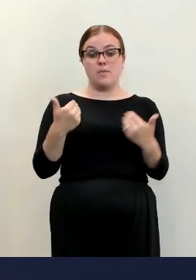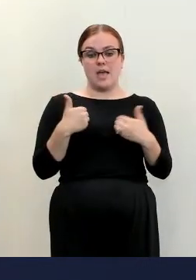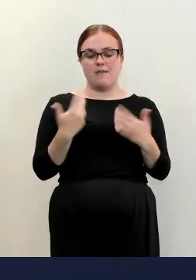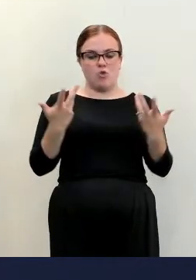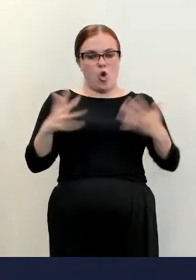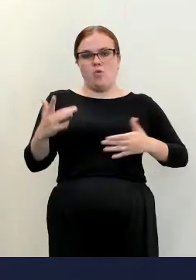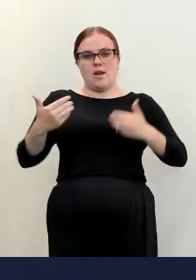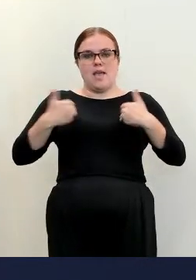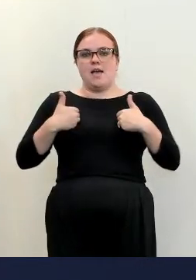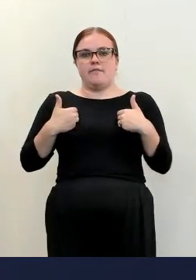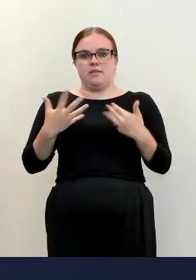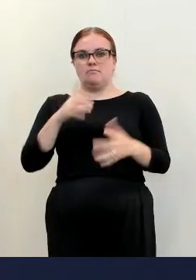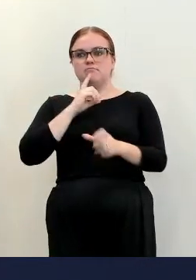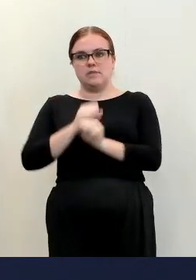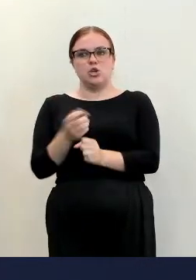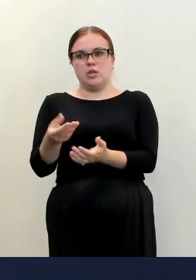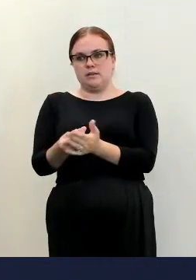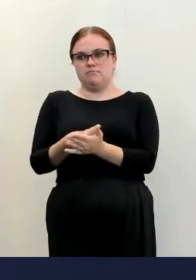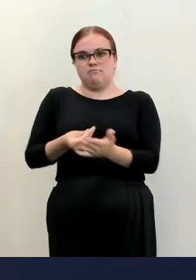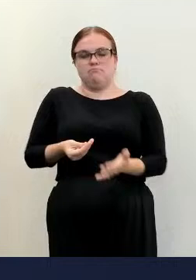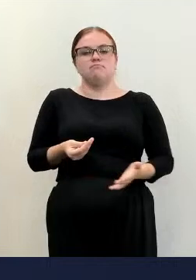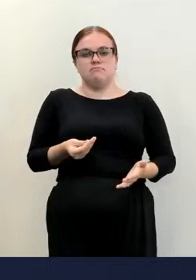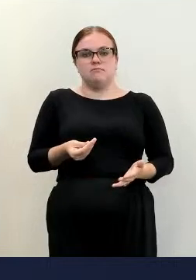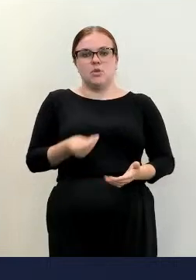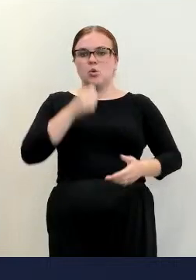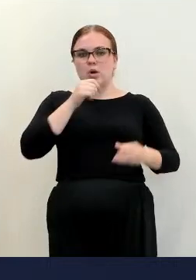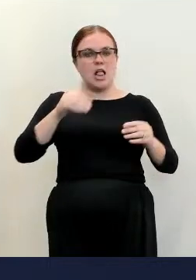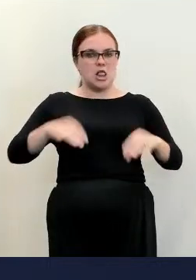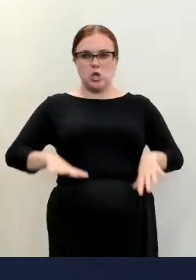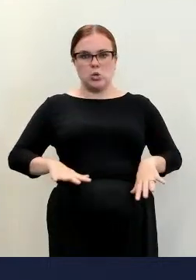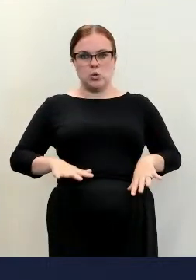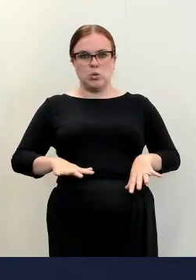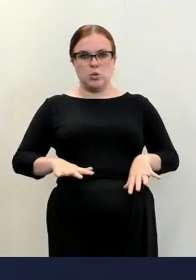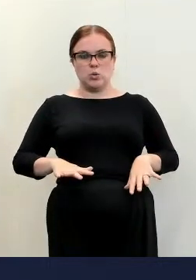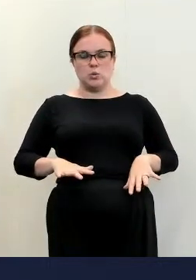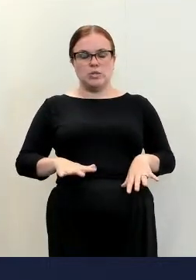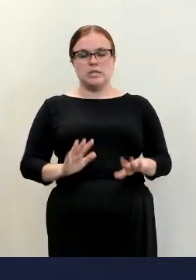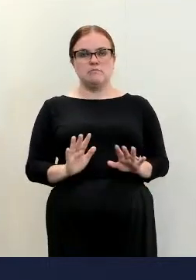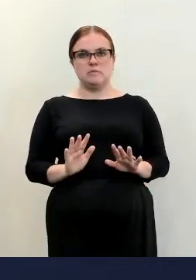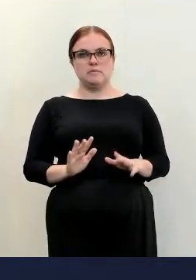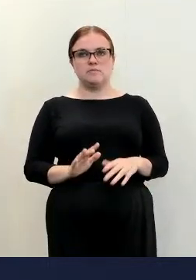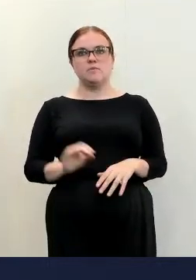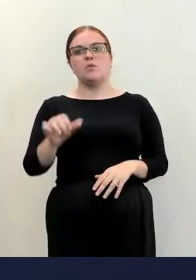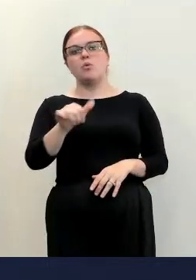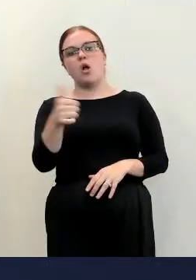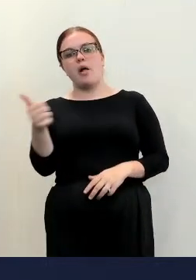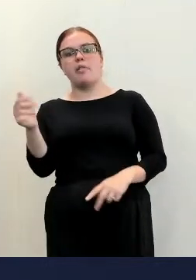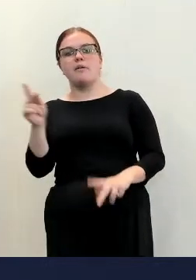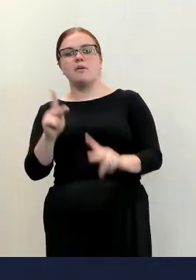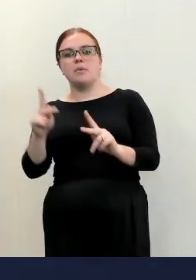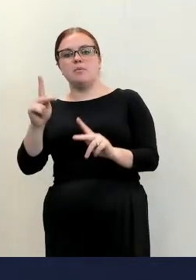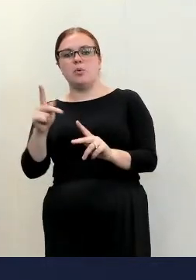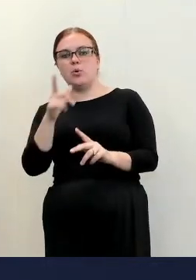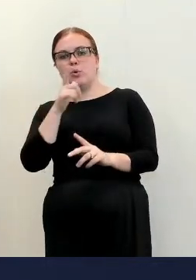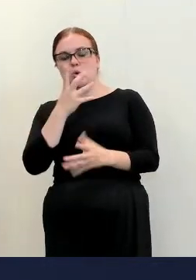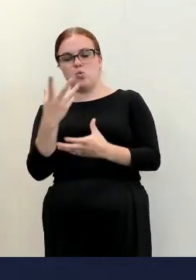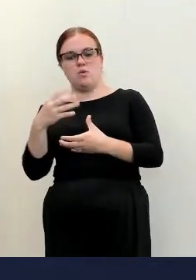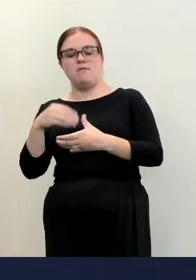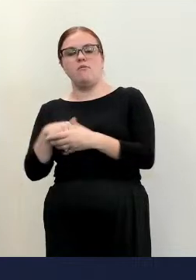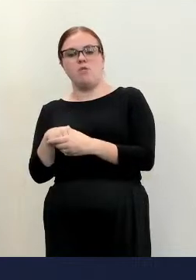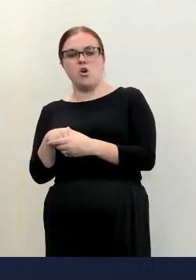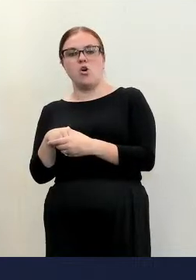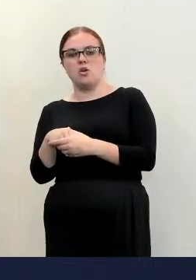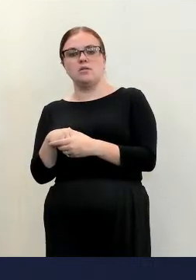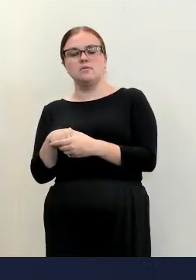our hands. So it's not like that we're going to lose those funds, because there were other parties that were part of the overall